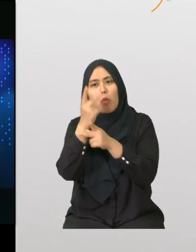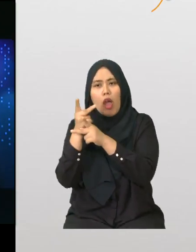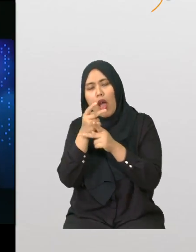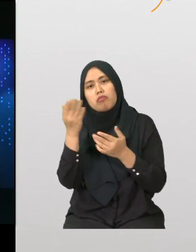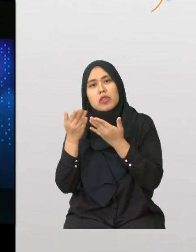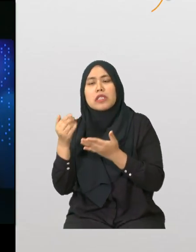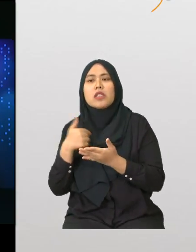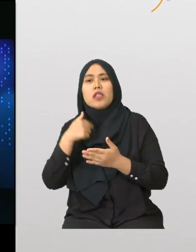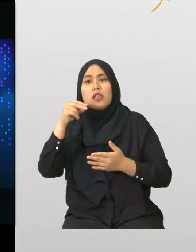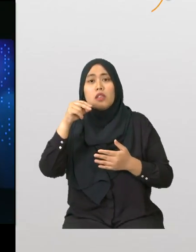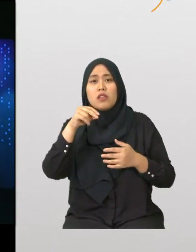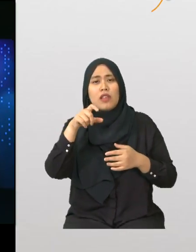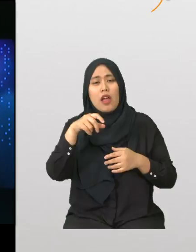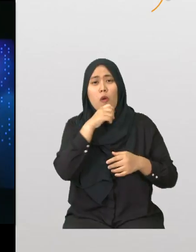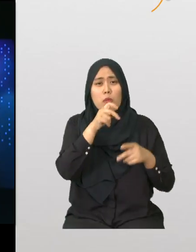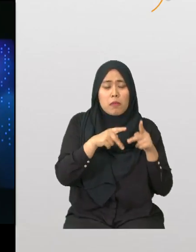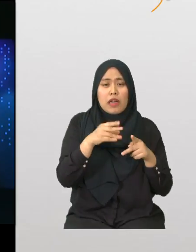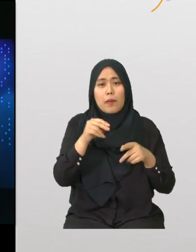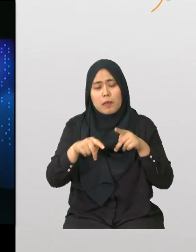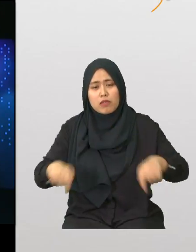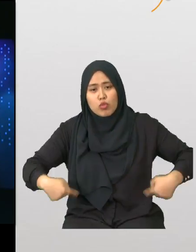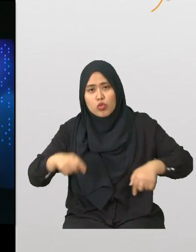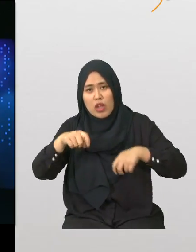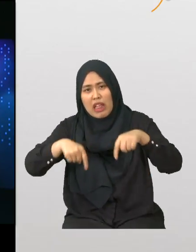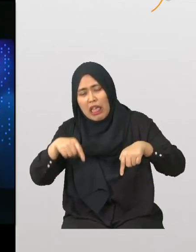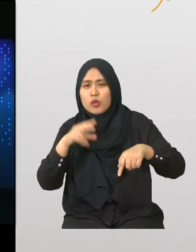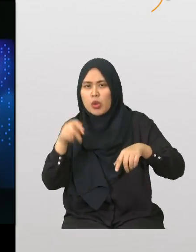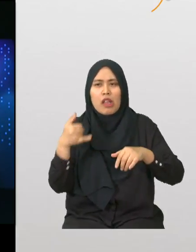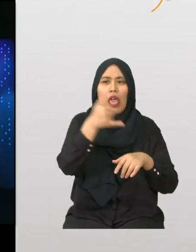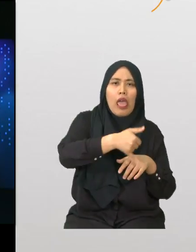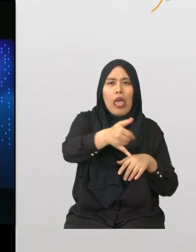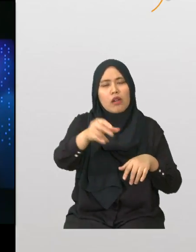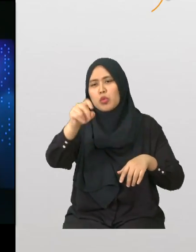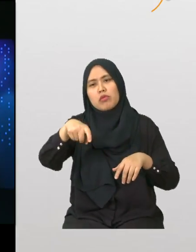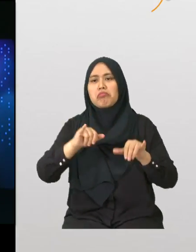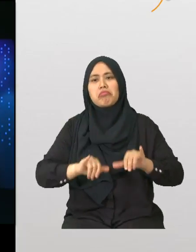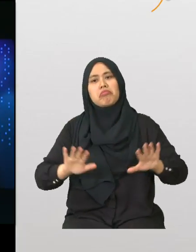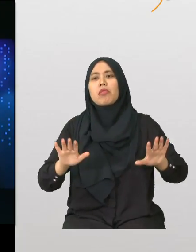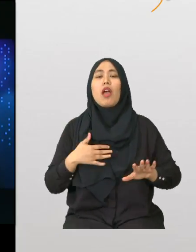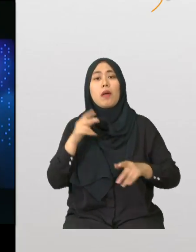elderly and less mobile residents trips to the hospital. My residents, as you can see, are very happy.